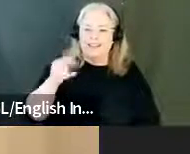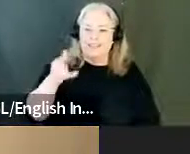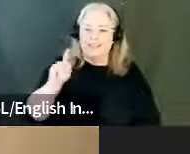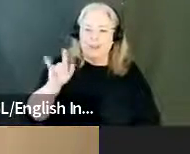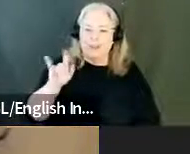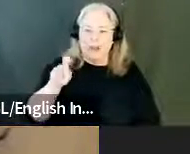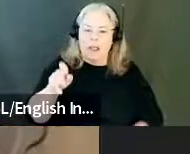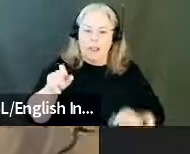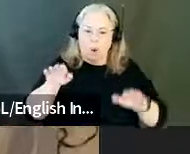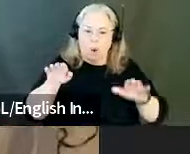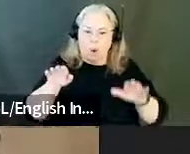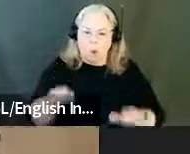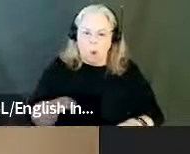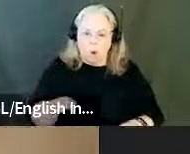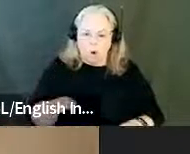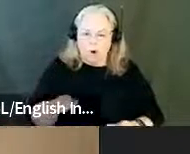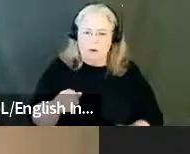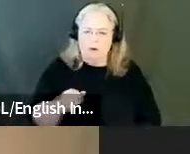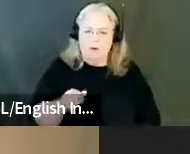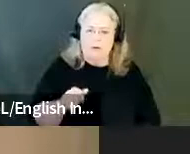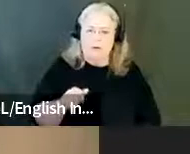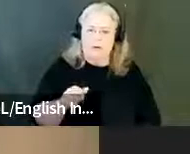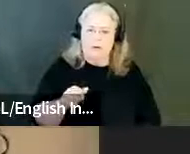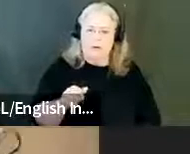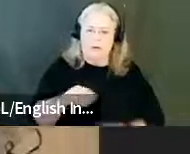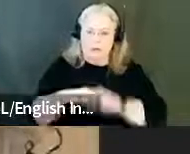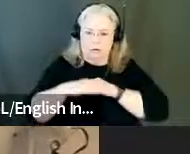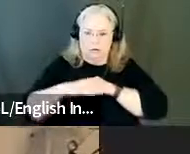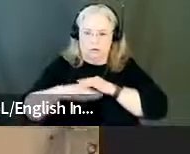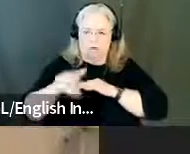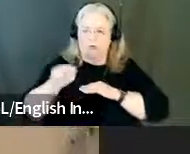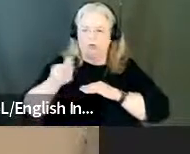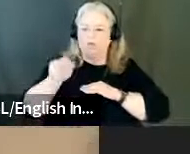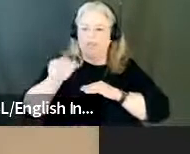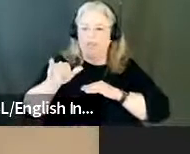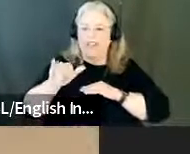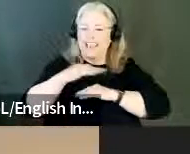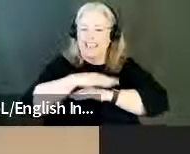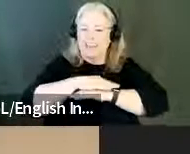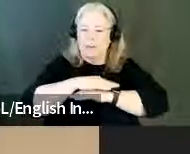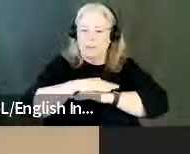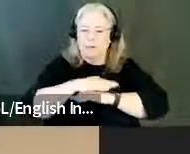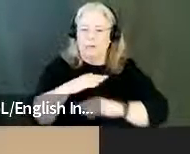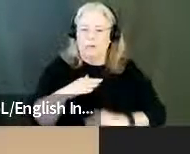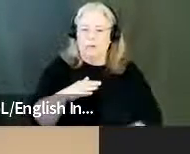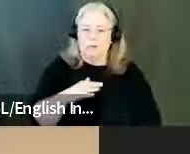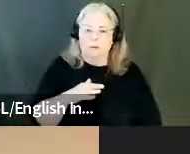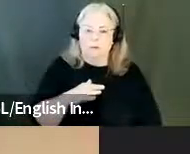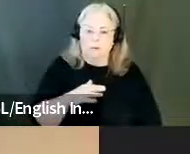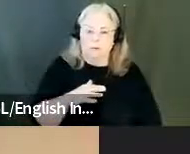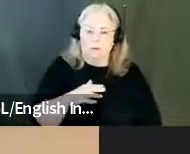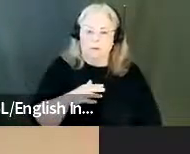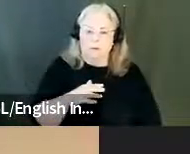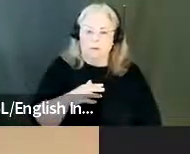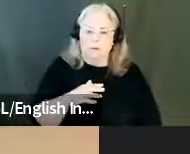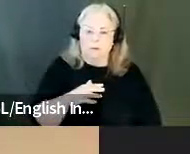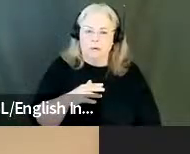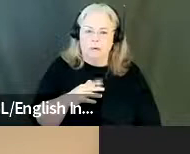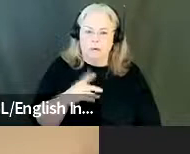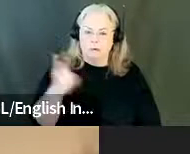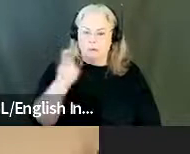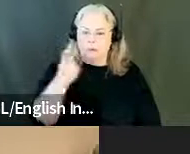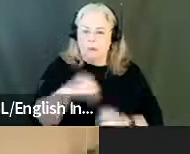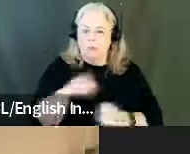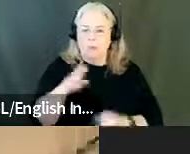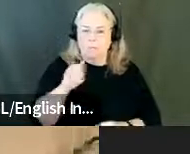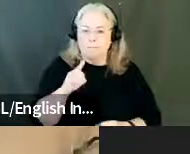lower the tray table, right? And then you can figure out with somebody in bed,